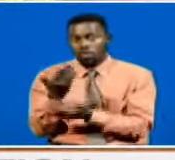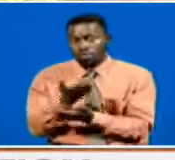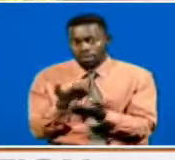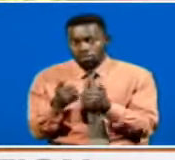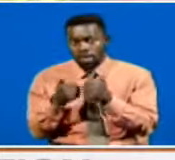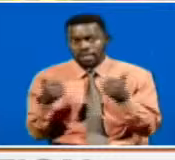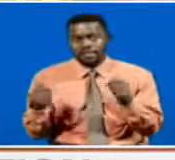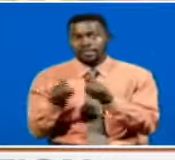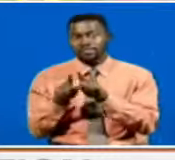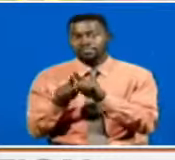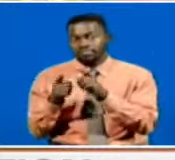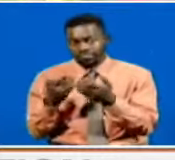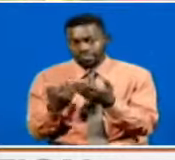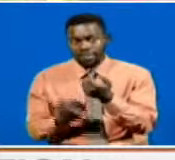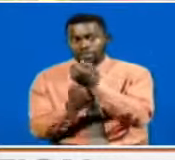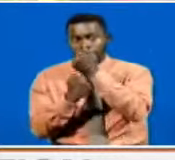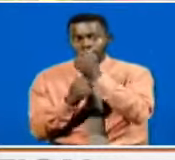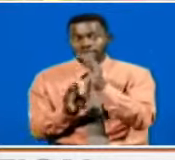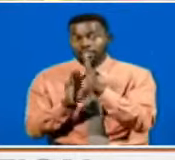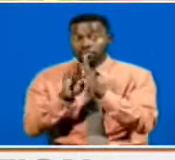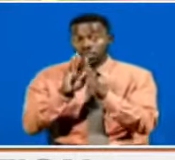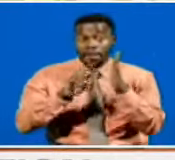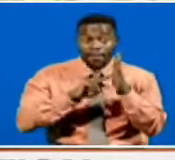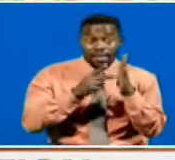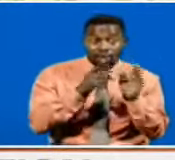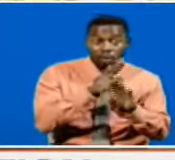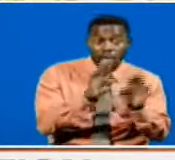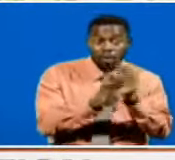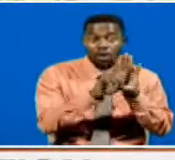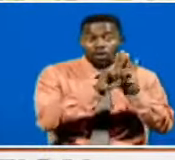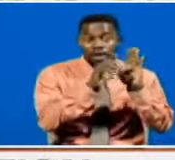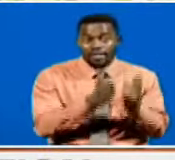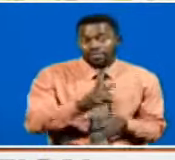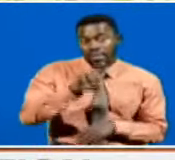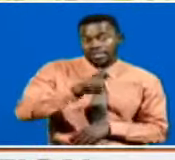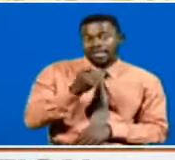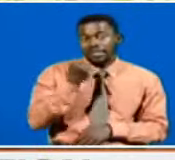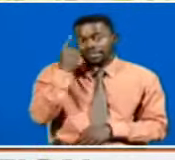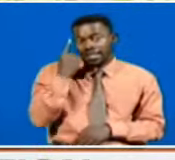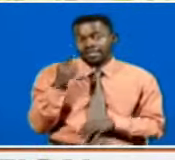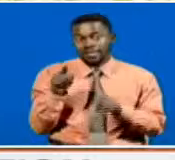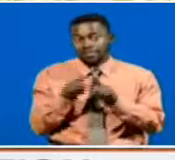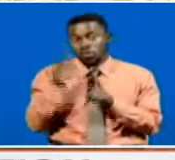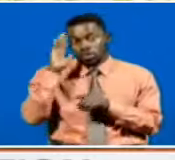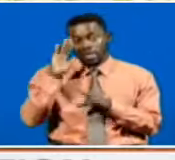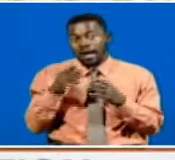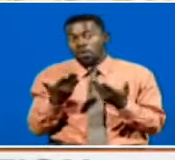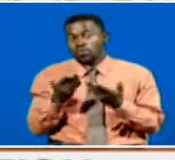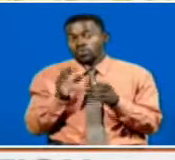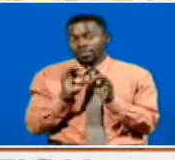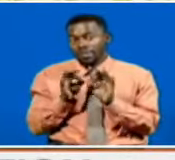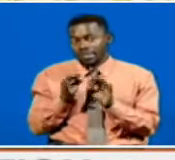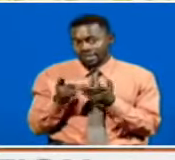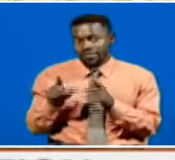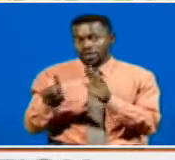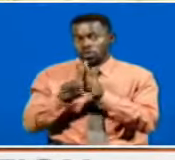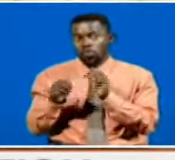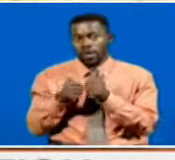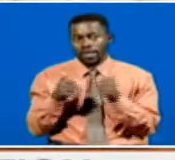and development, the importance of understanding and interpreting international trade law cannot be